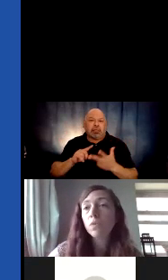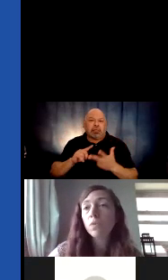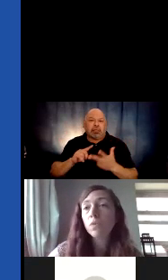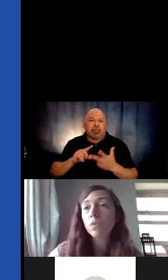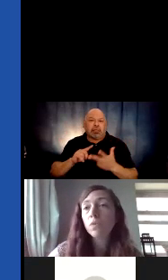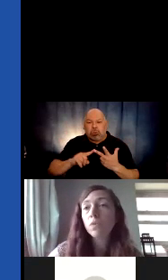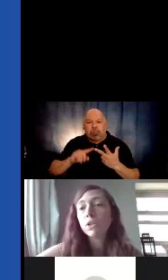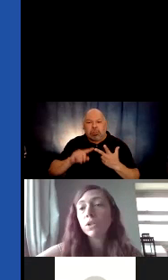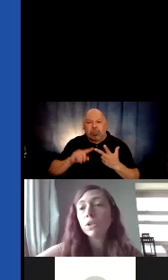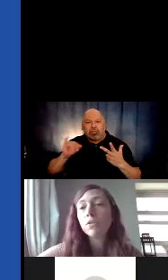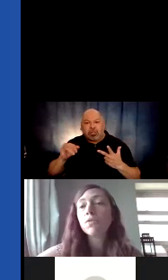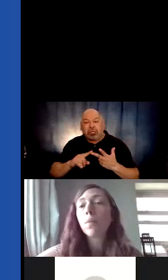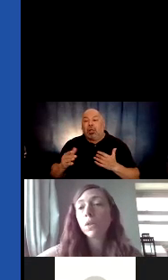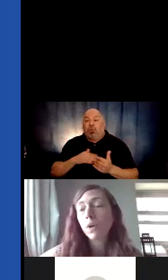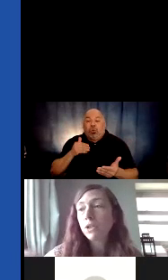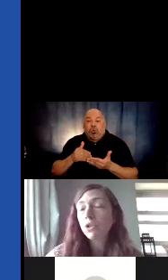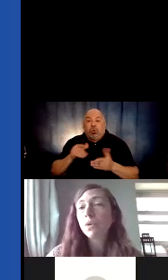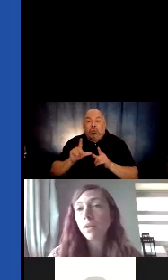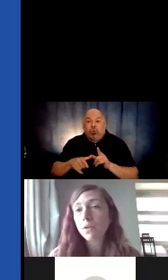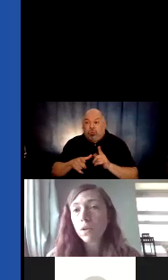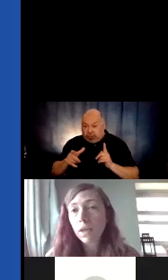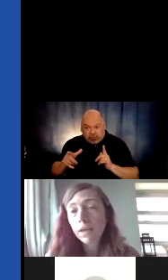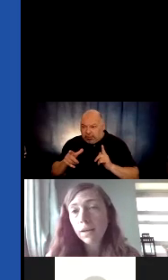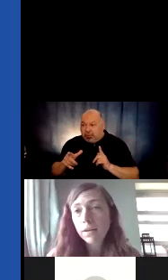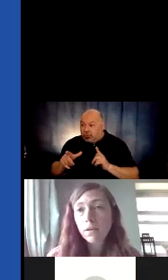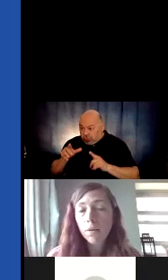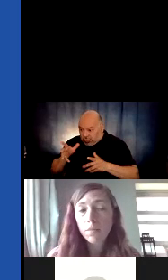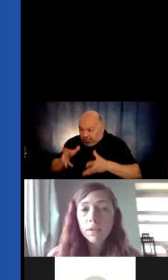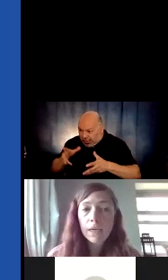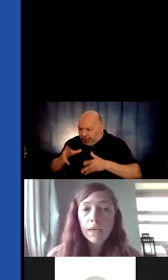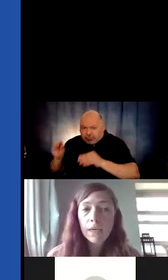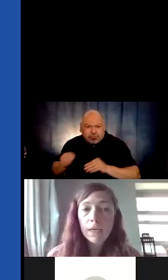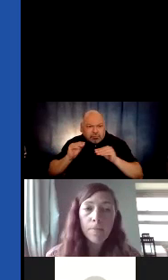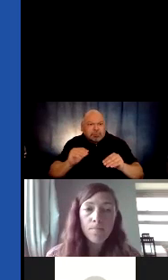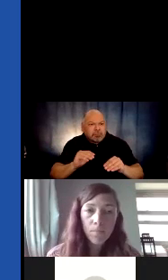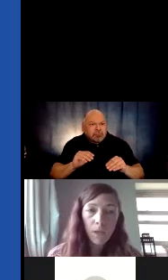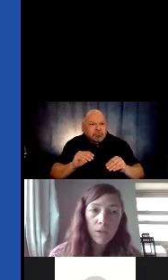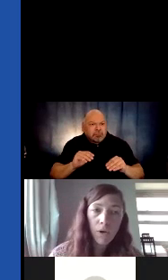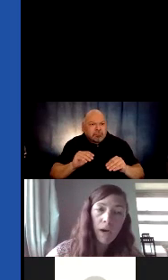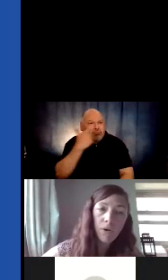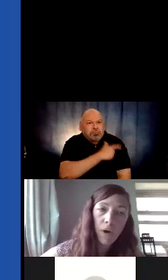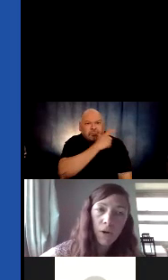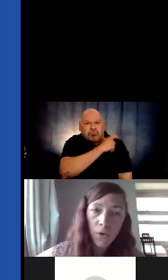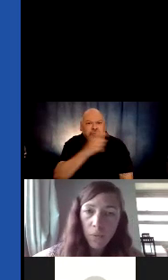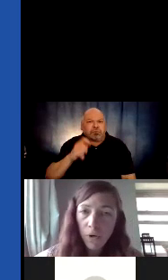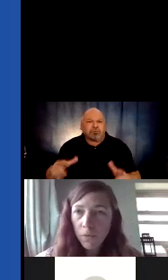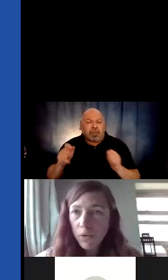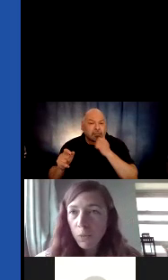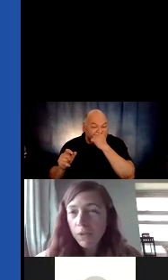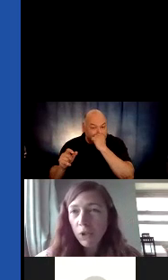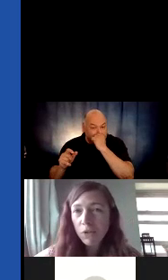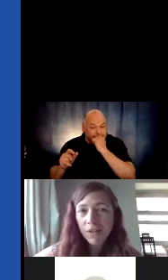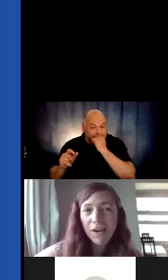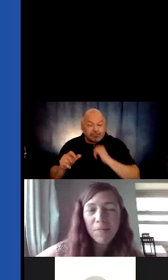moving vaccine post-expiration from one location to another so that they can get into arms. And so I don't know that we're